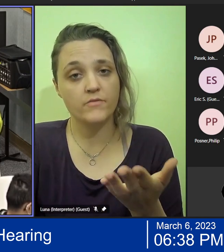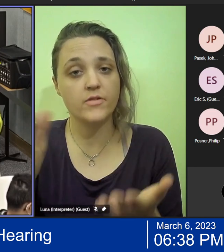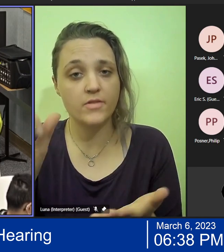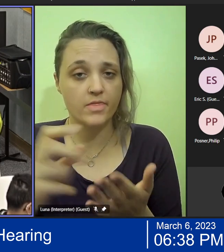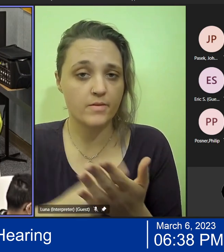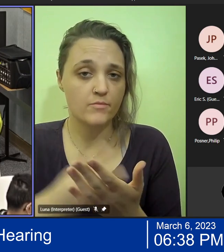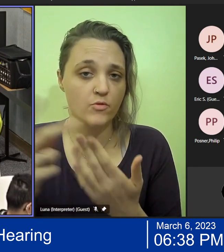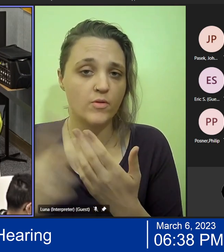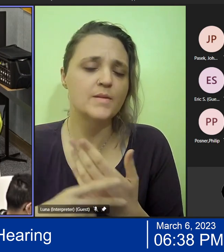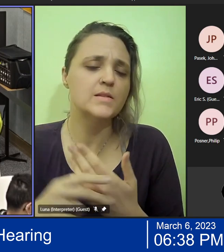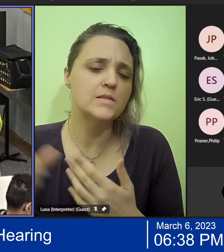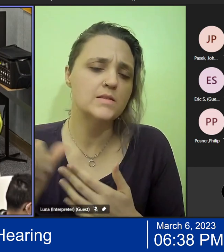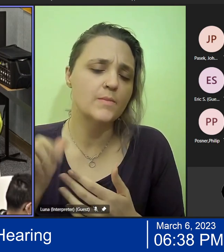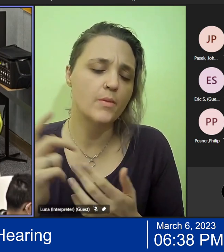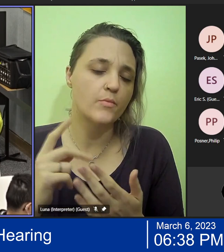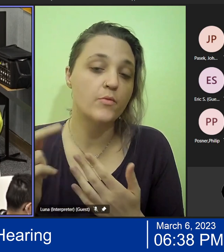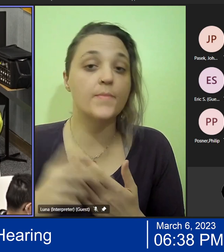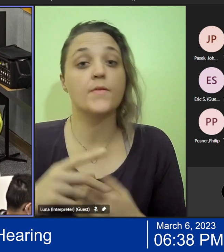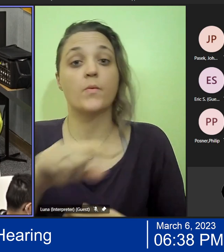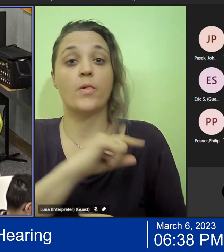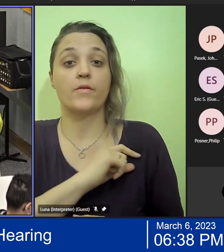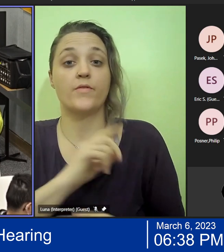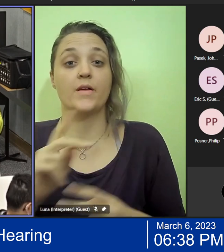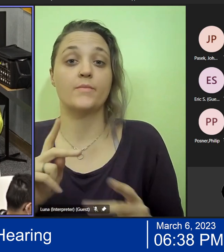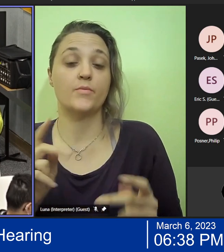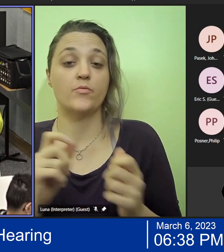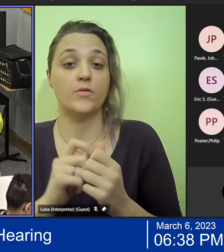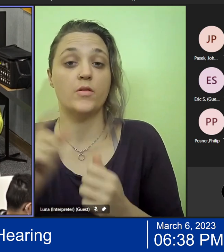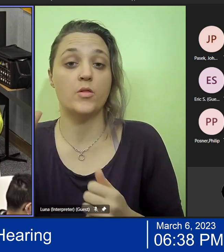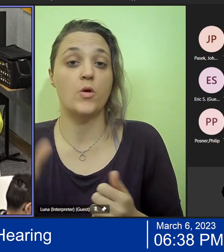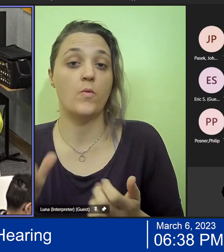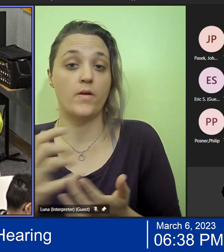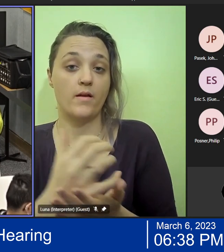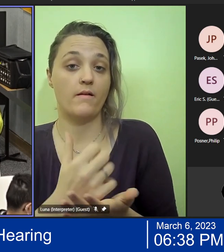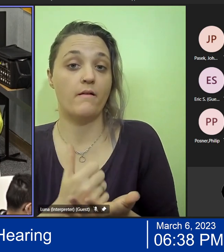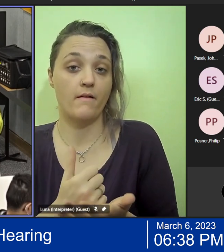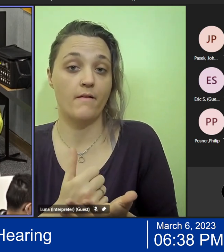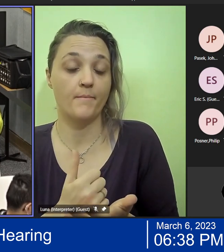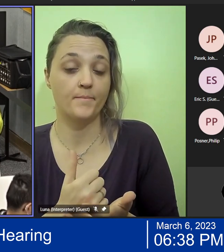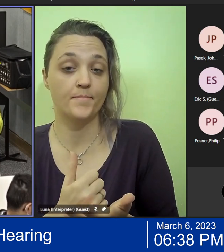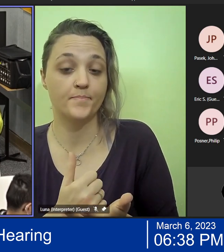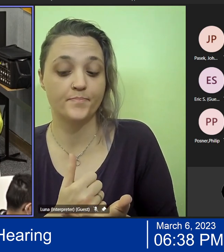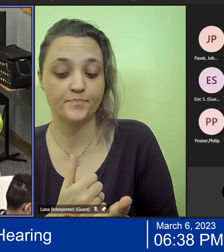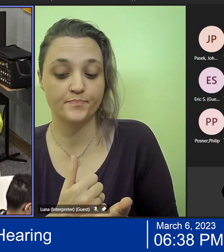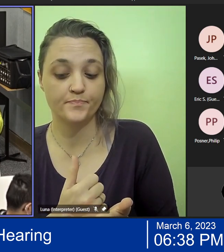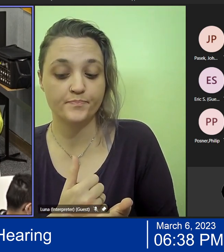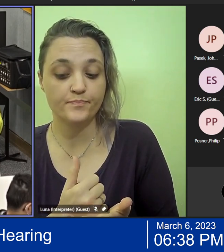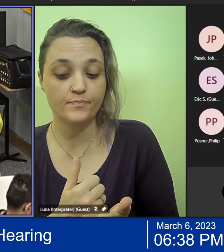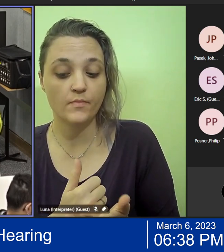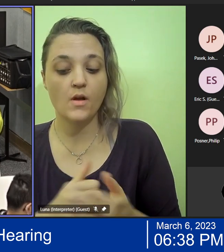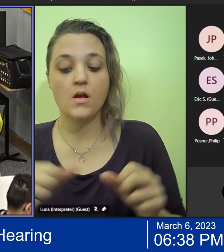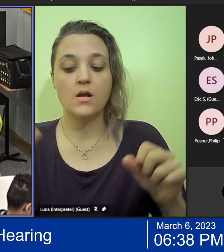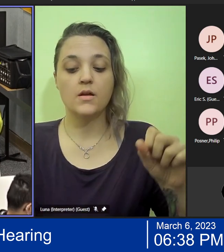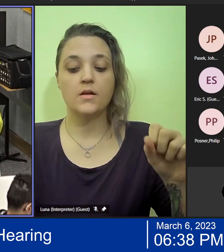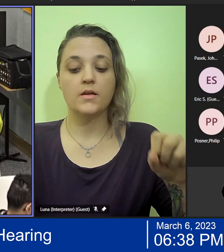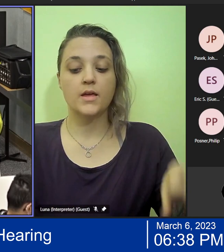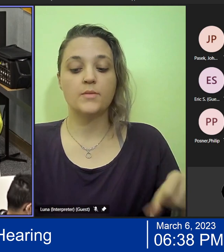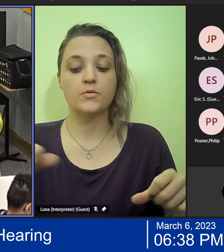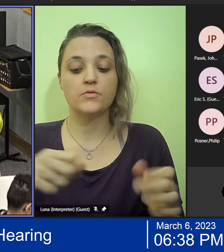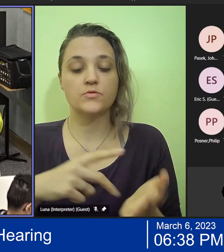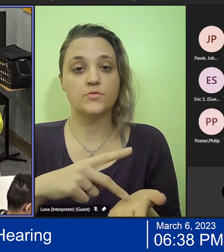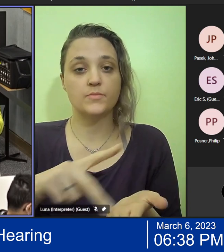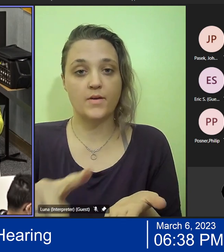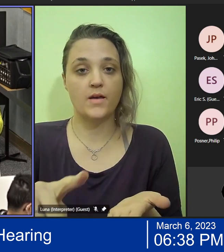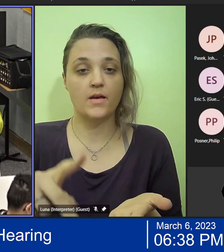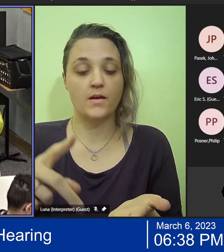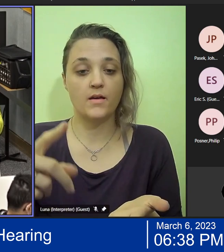extend the Fair Affairs program, which is similar to that, where, you know, qualified individuals with low income are, you know, able